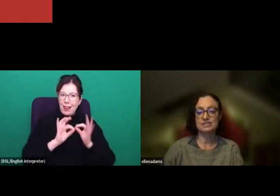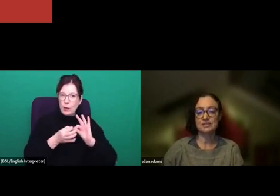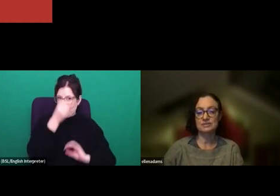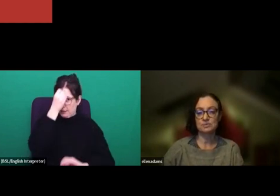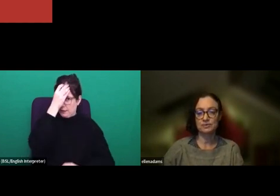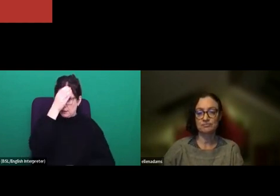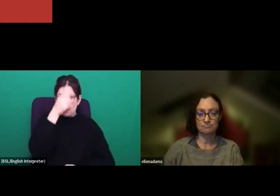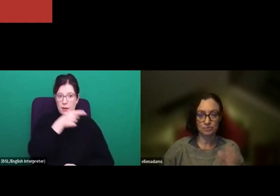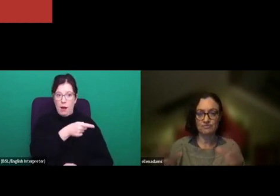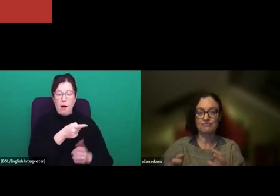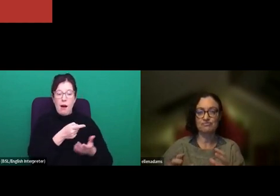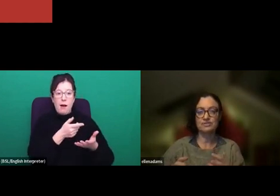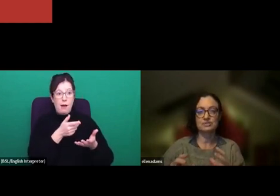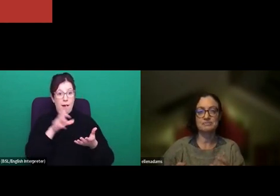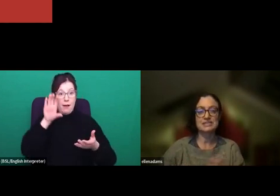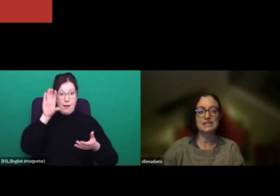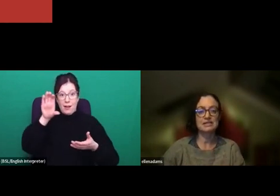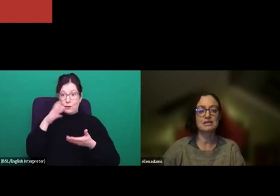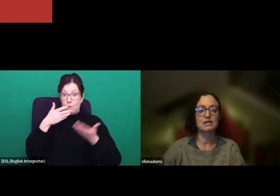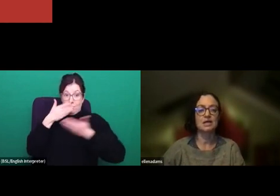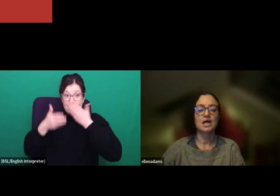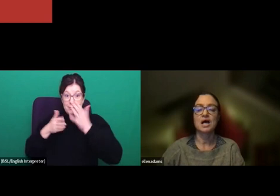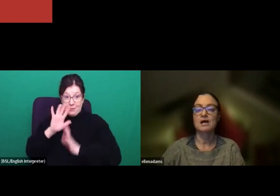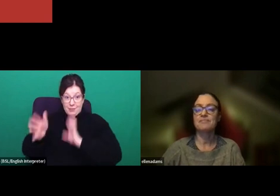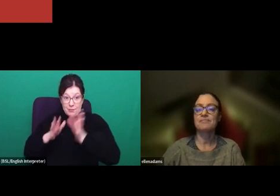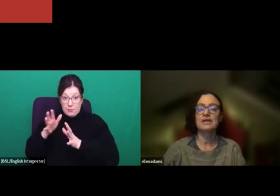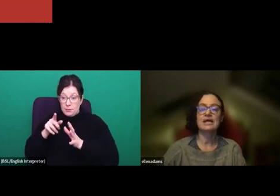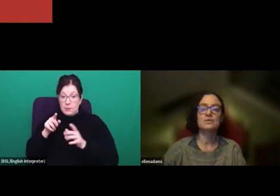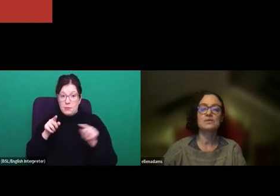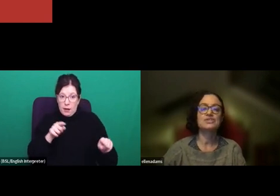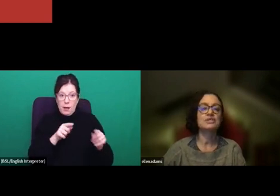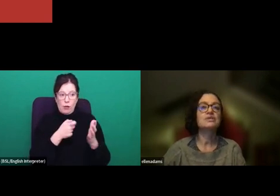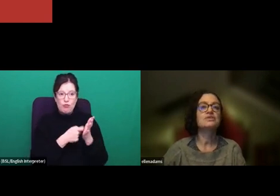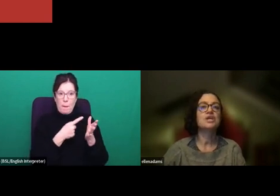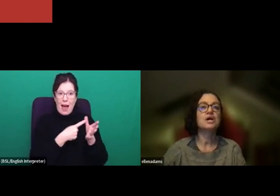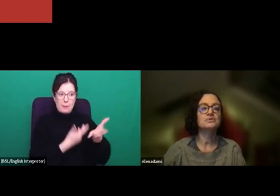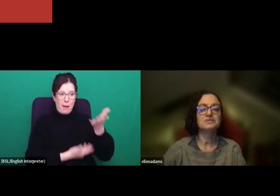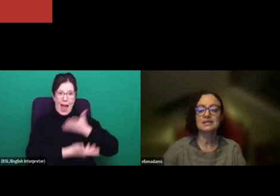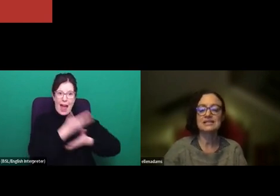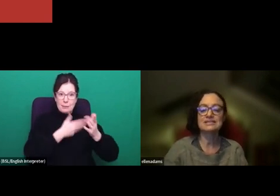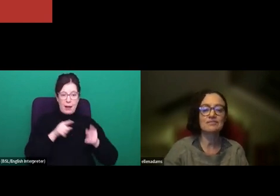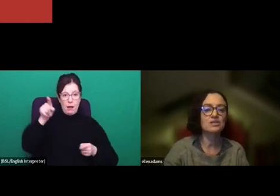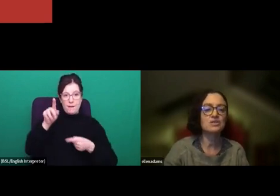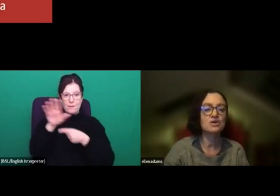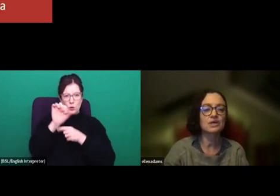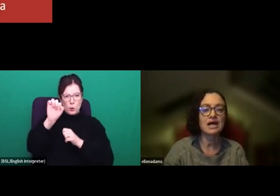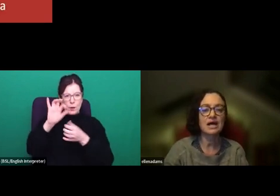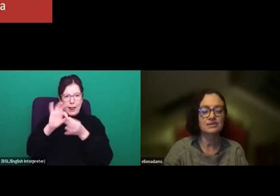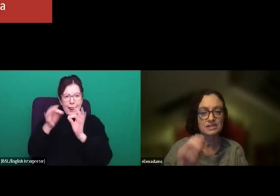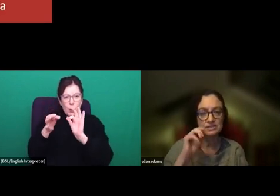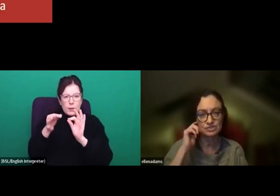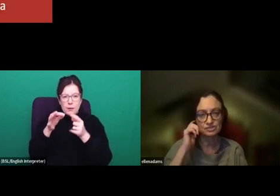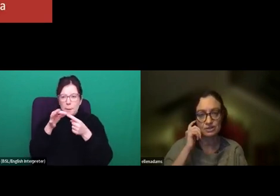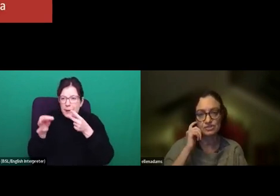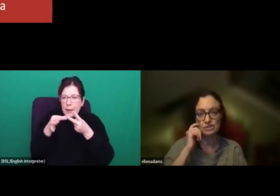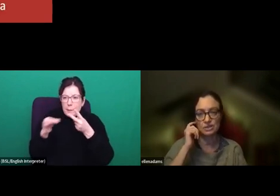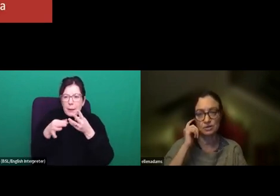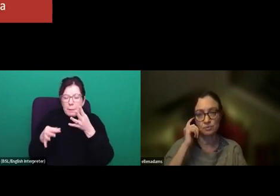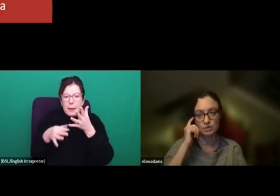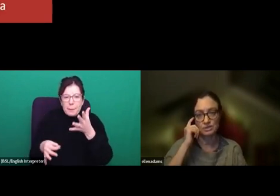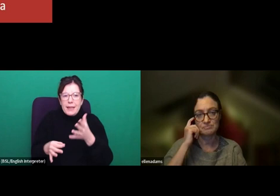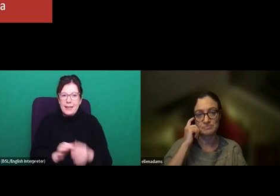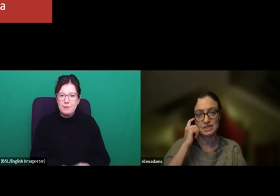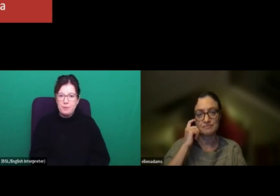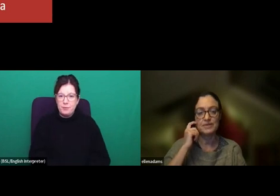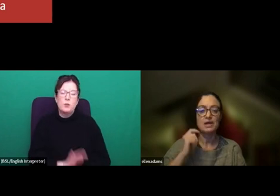the videos with reference to particular language notes. Let's have a look at the structure